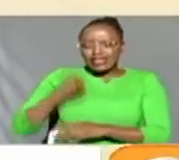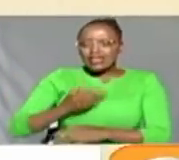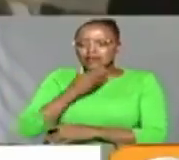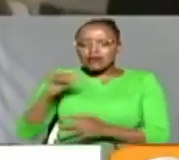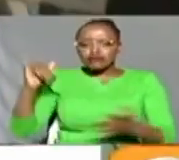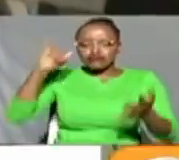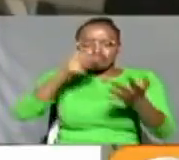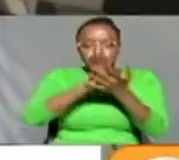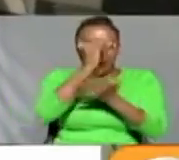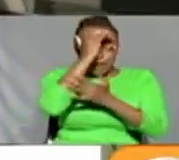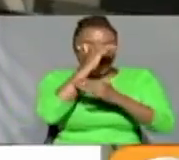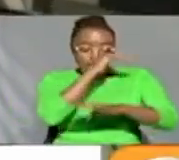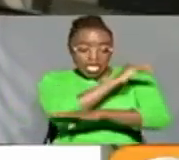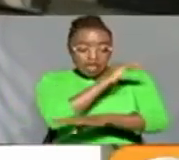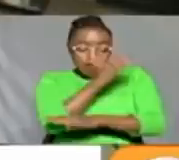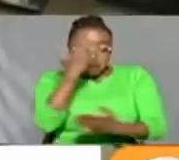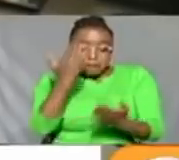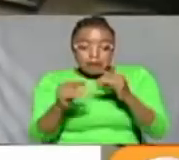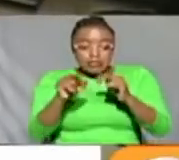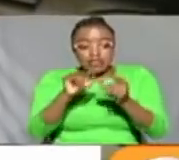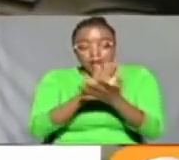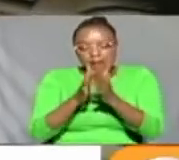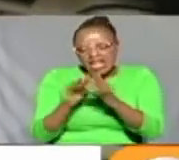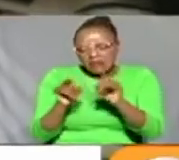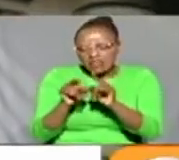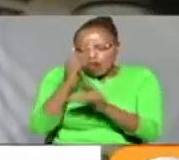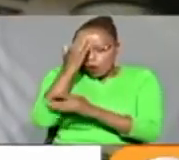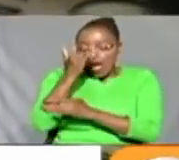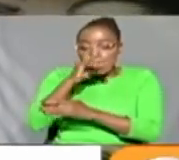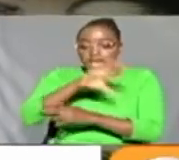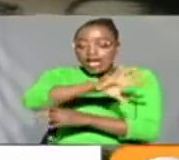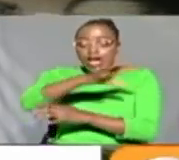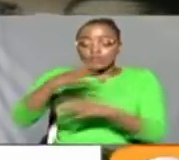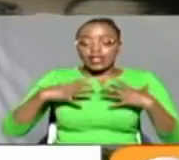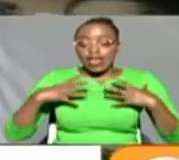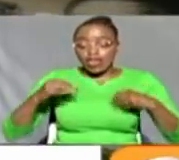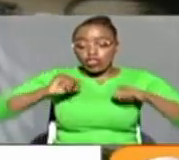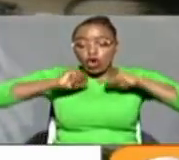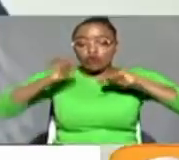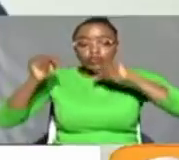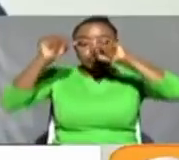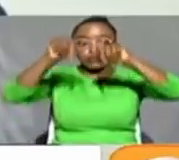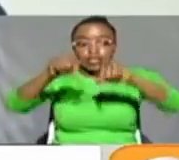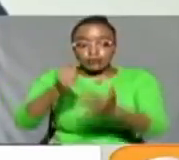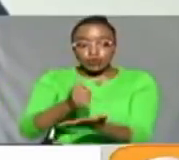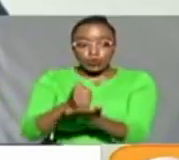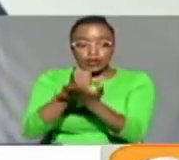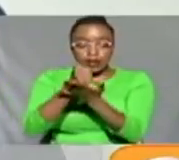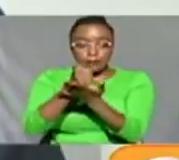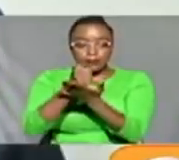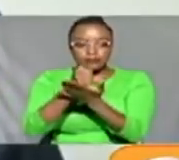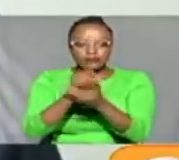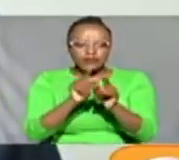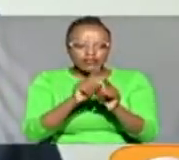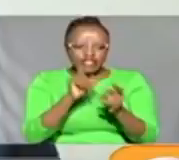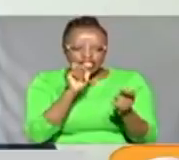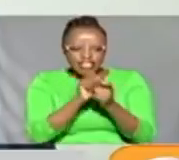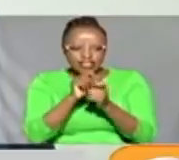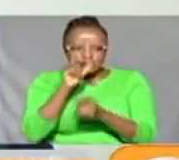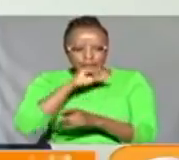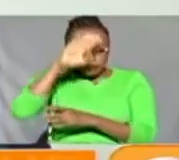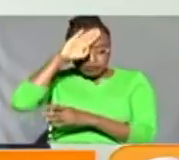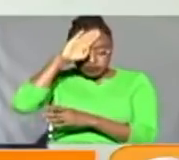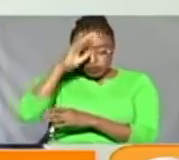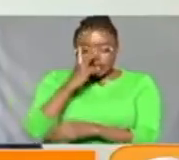on Monday night, fears that might perhaps be calmed after the county's health officials stepped in. They took the temperatures for this